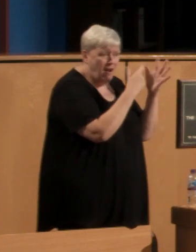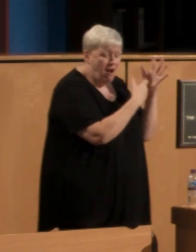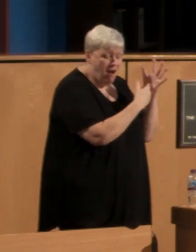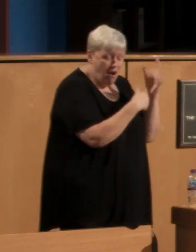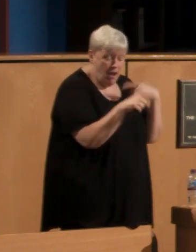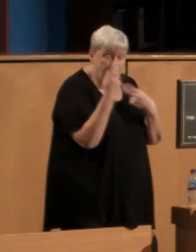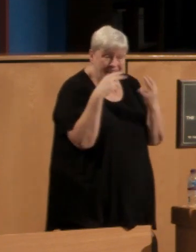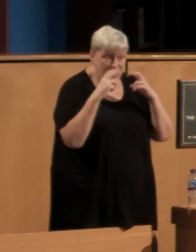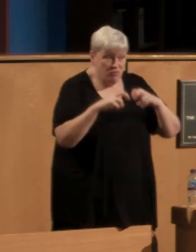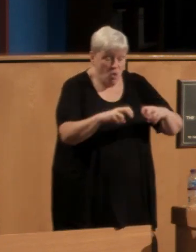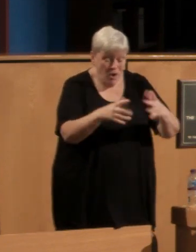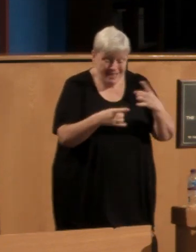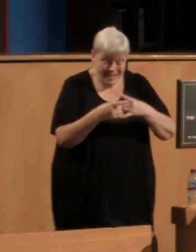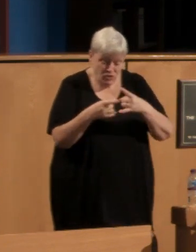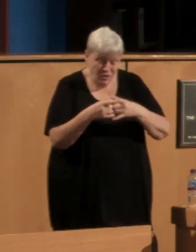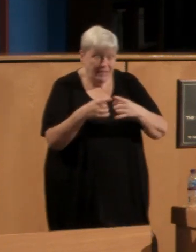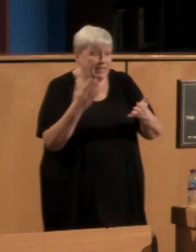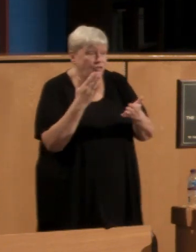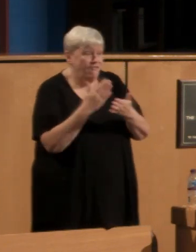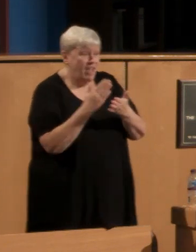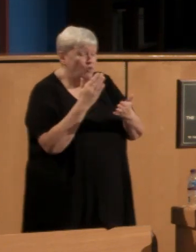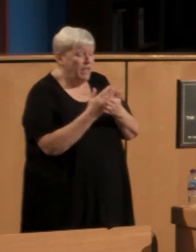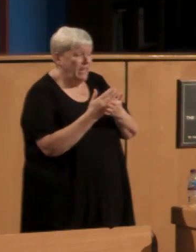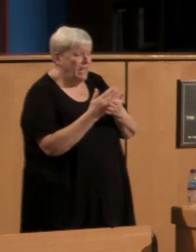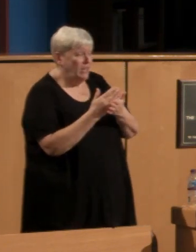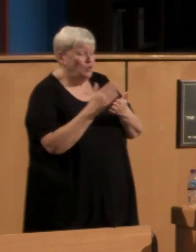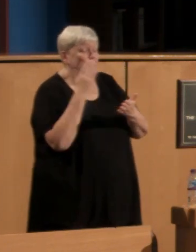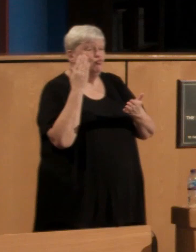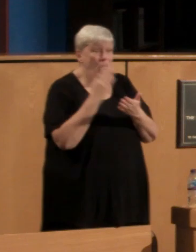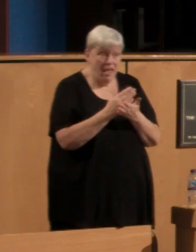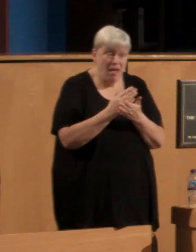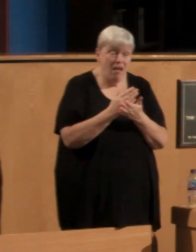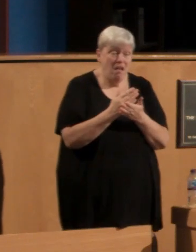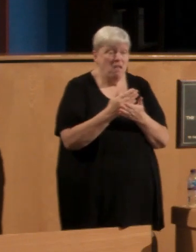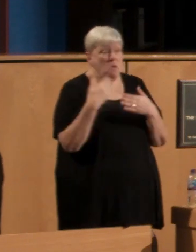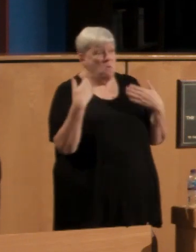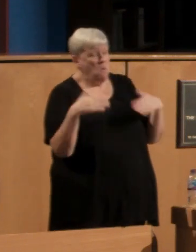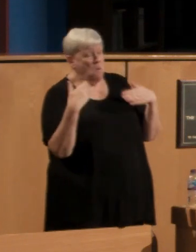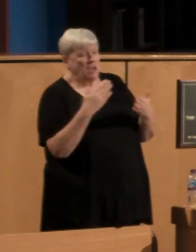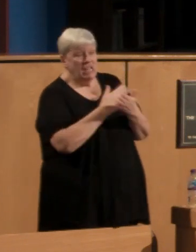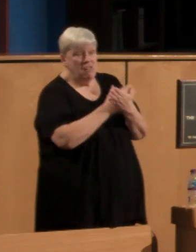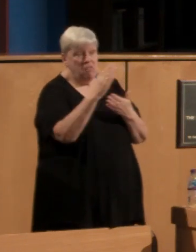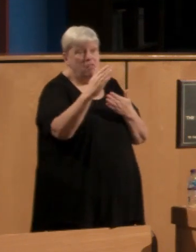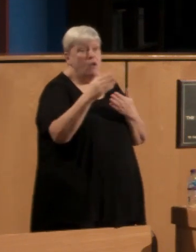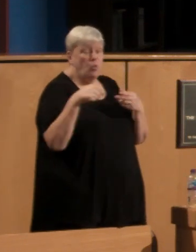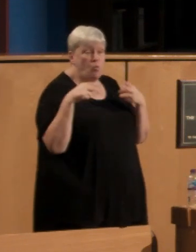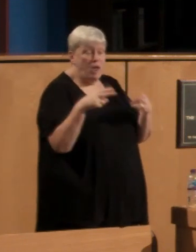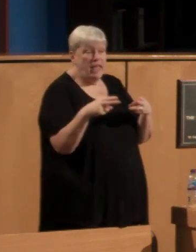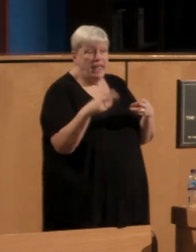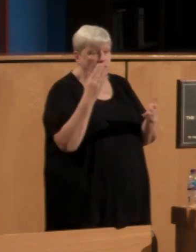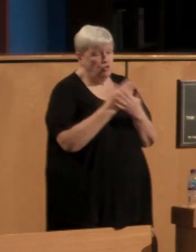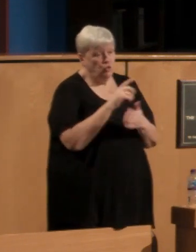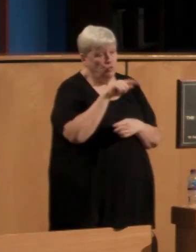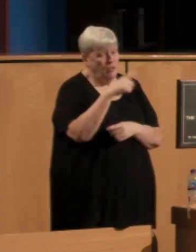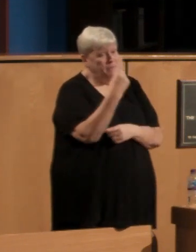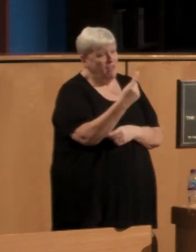exploring sexuality in a very real and visceral way that is clearly very true to